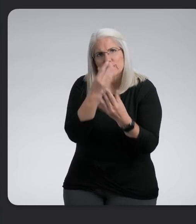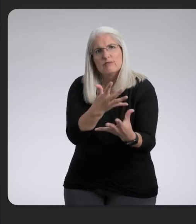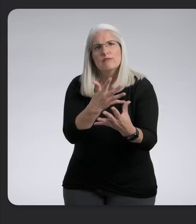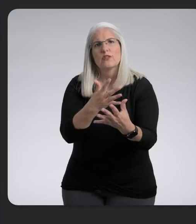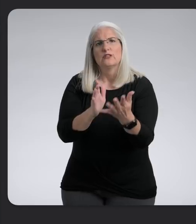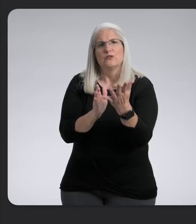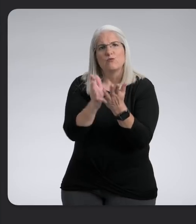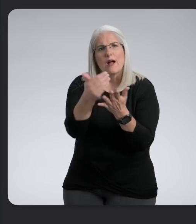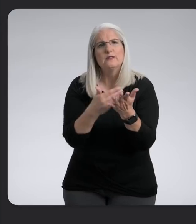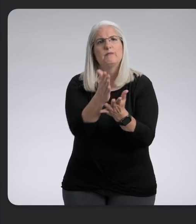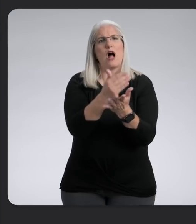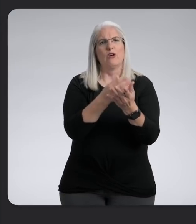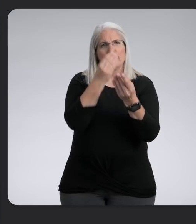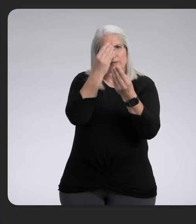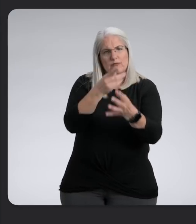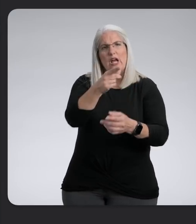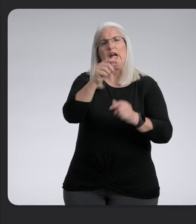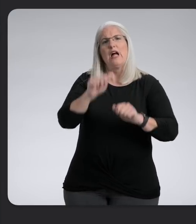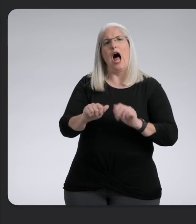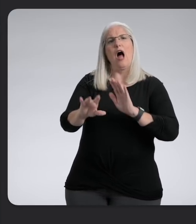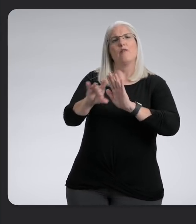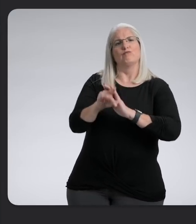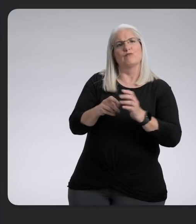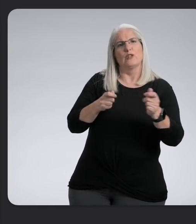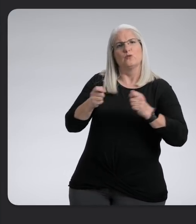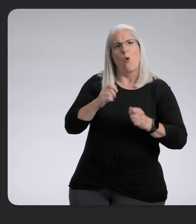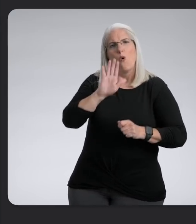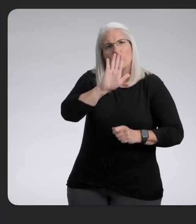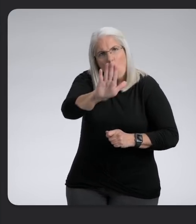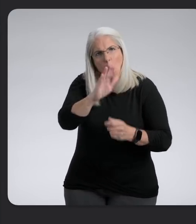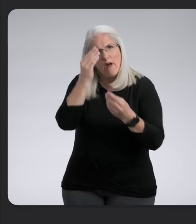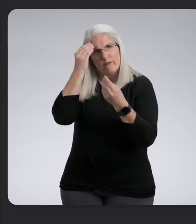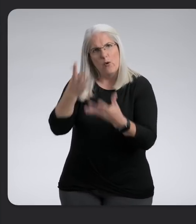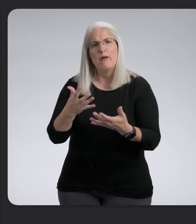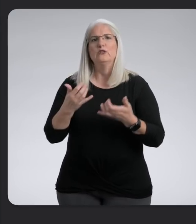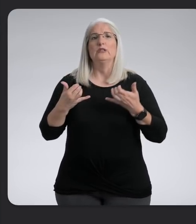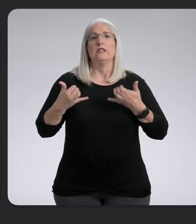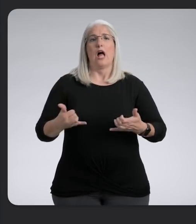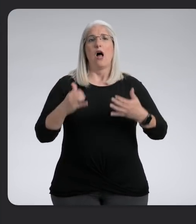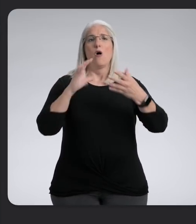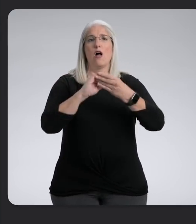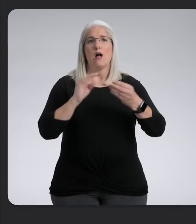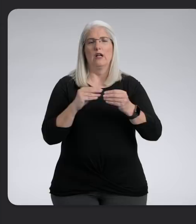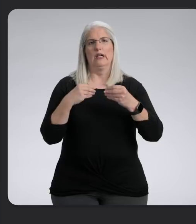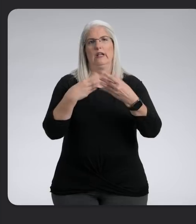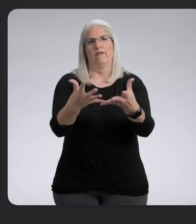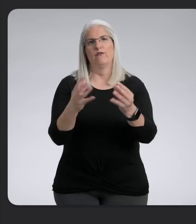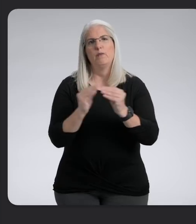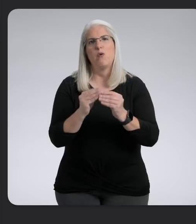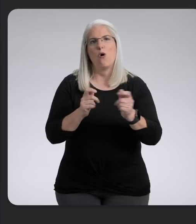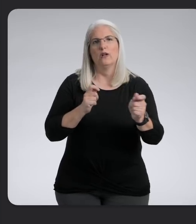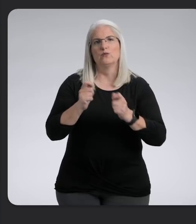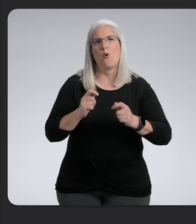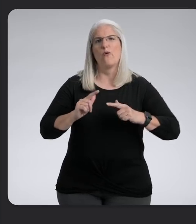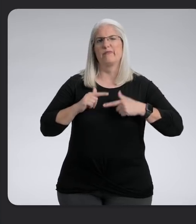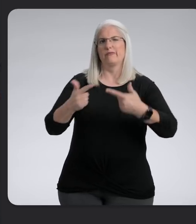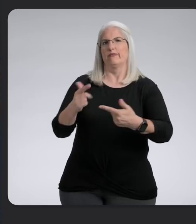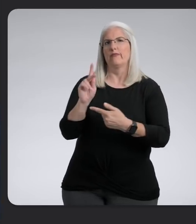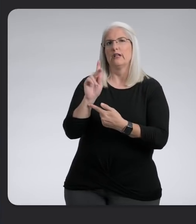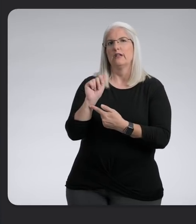your information. And to tell you about the new ways we're giving you even more control, here are Katie and Eric.